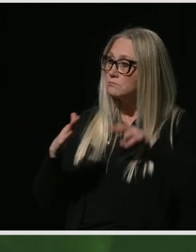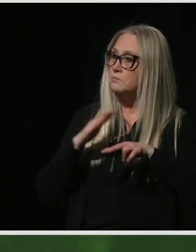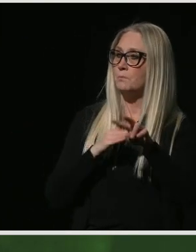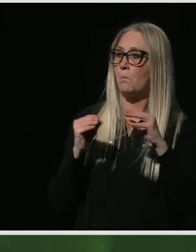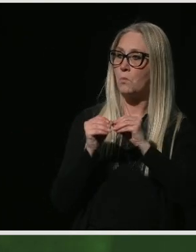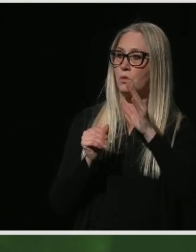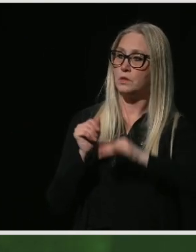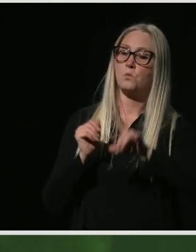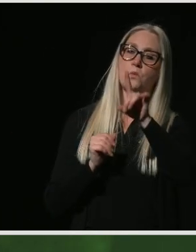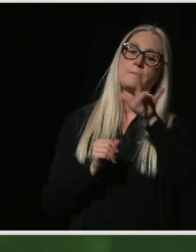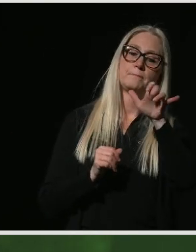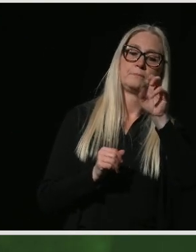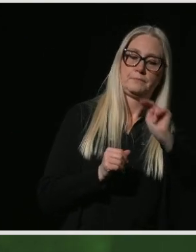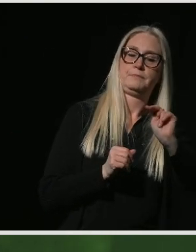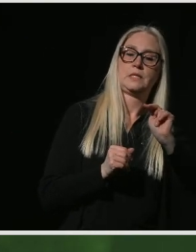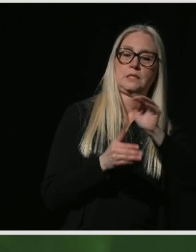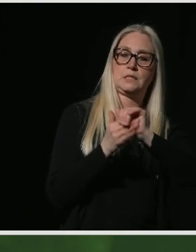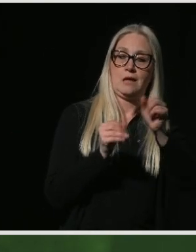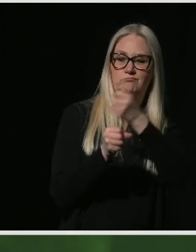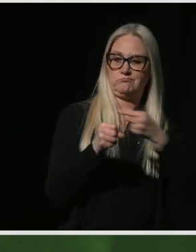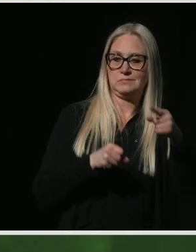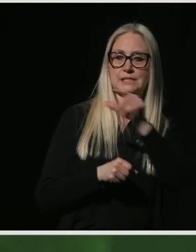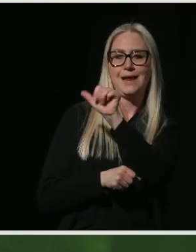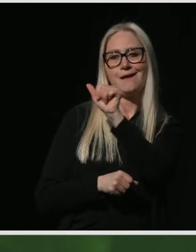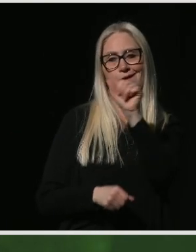over $1 million in ARR by next season.